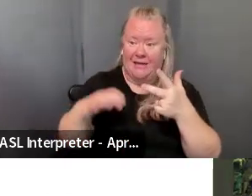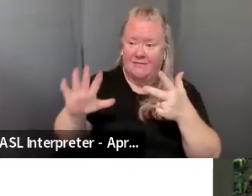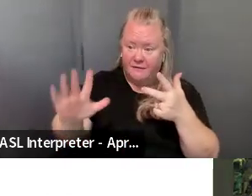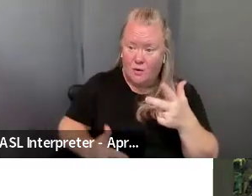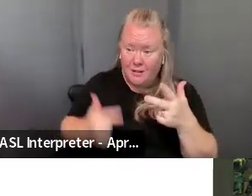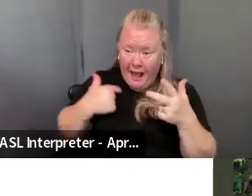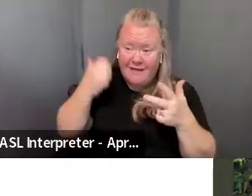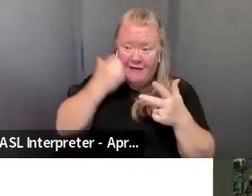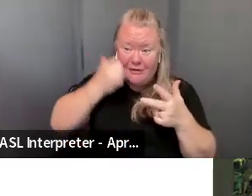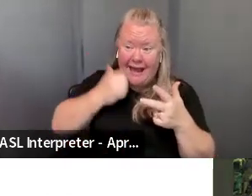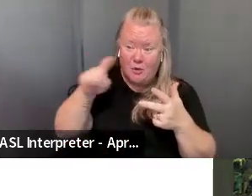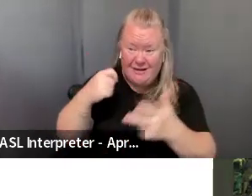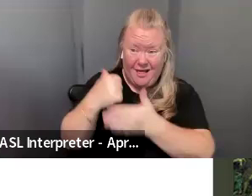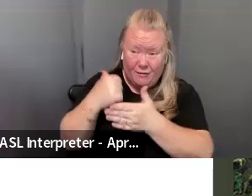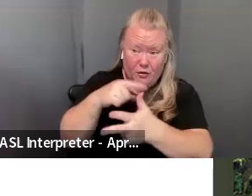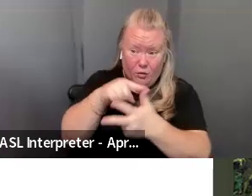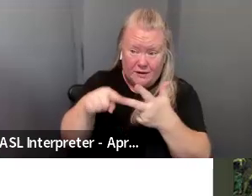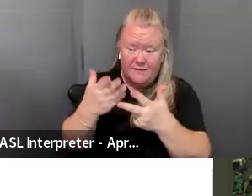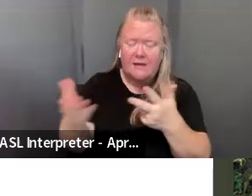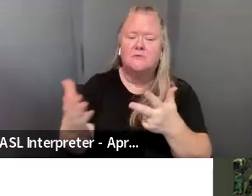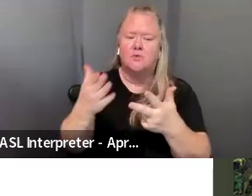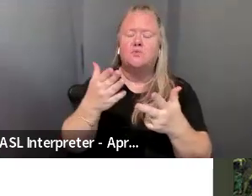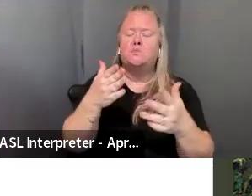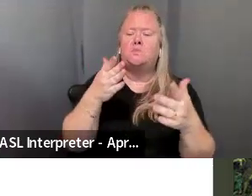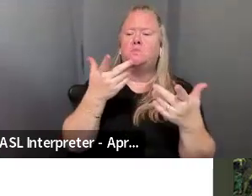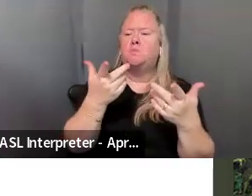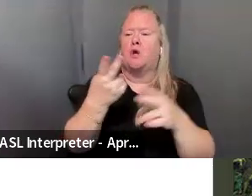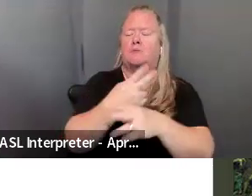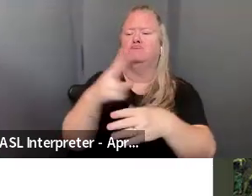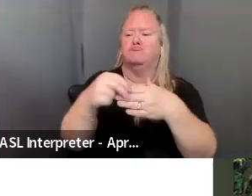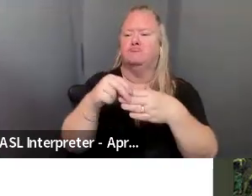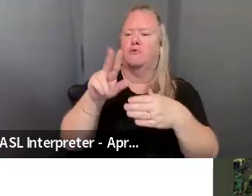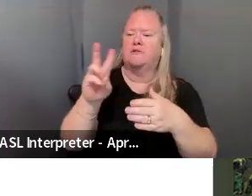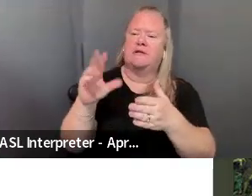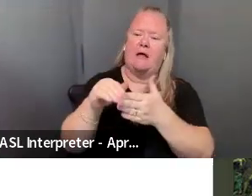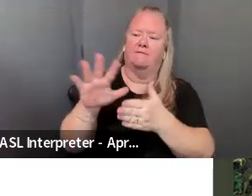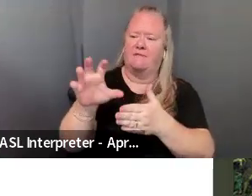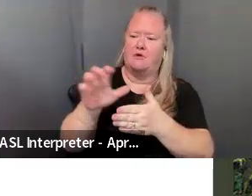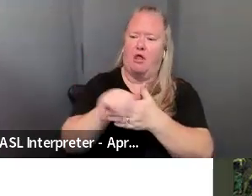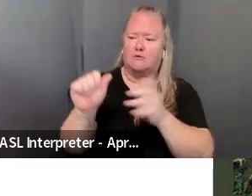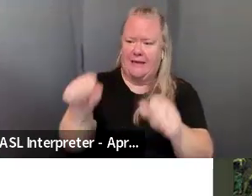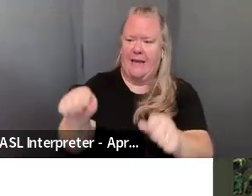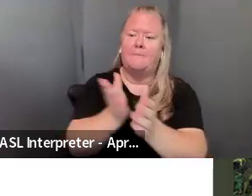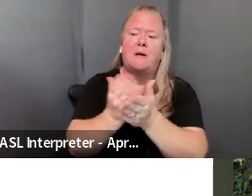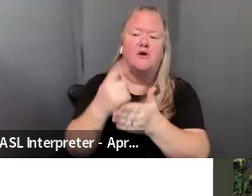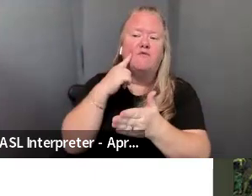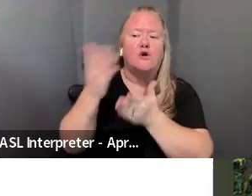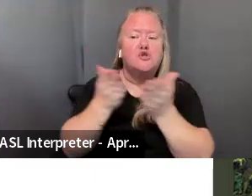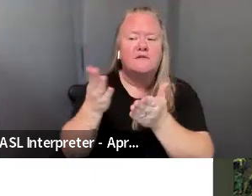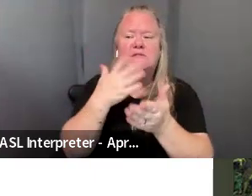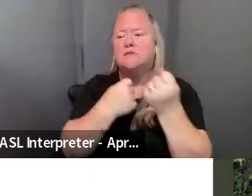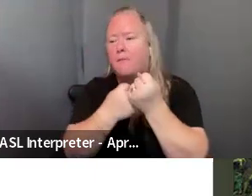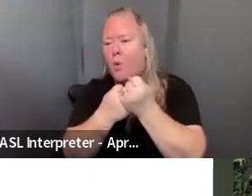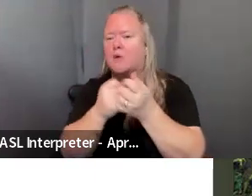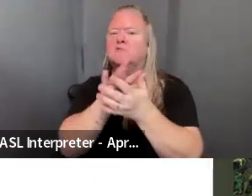living, they can get access to the $36,500 budget for services and